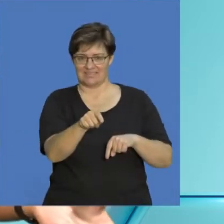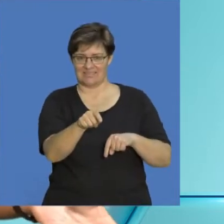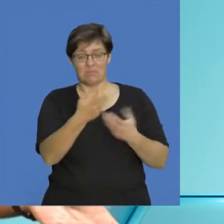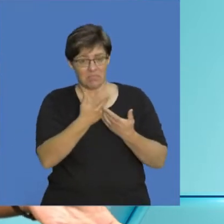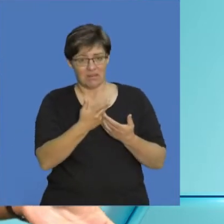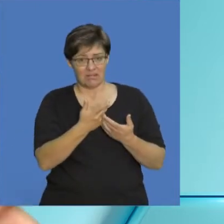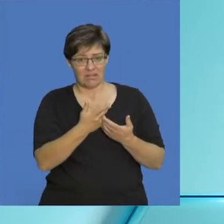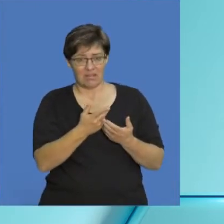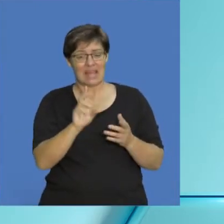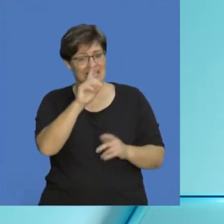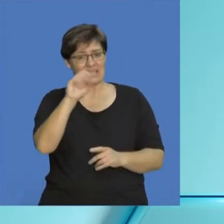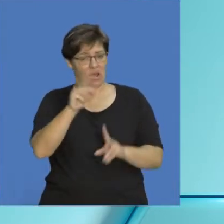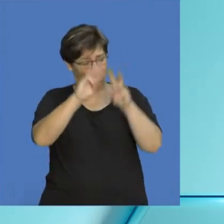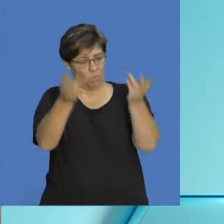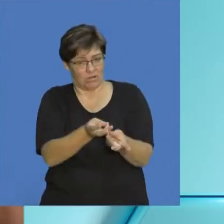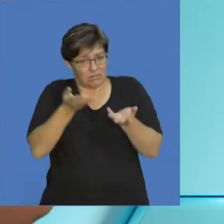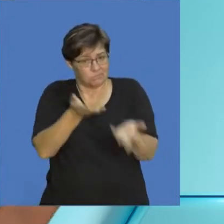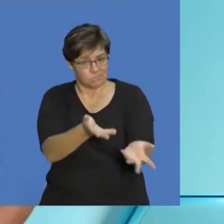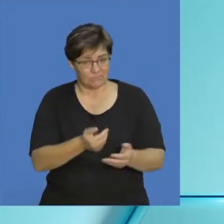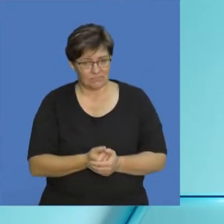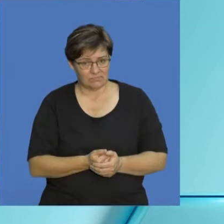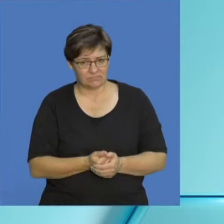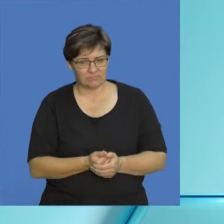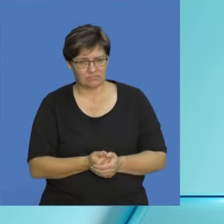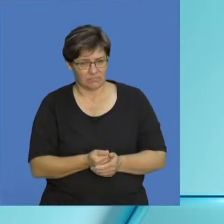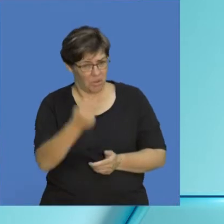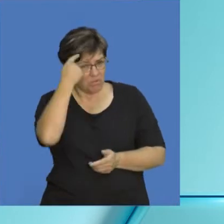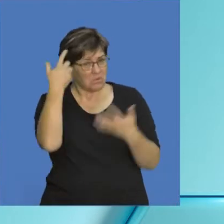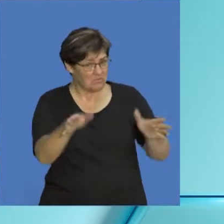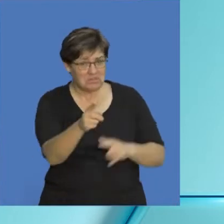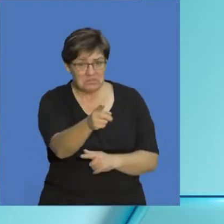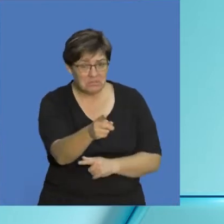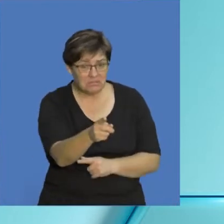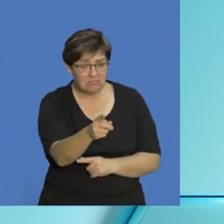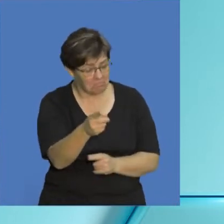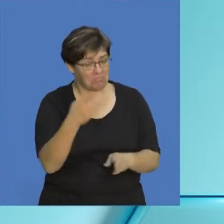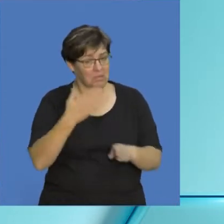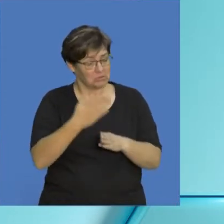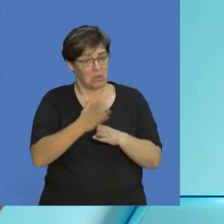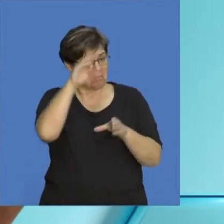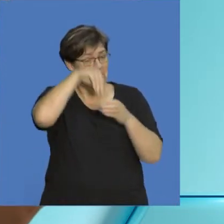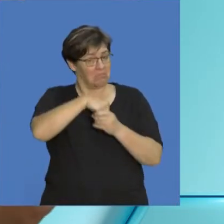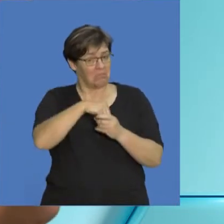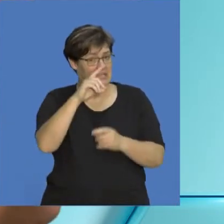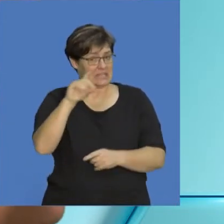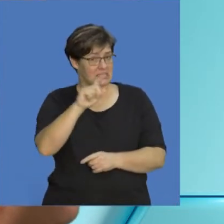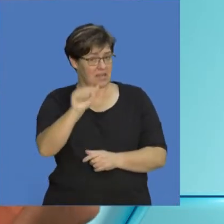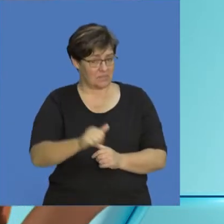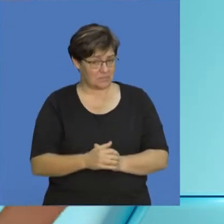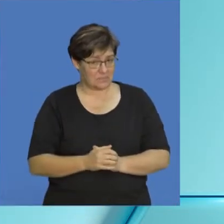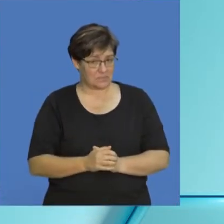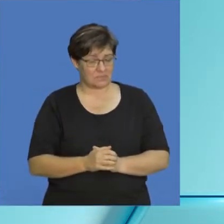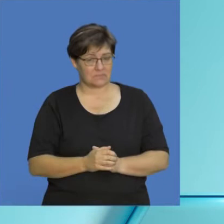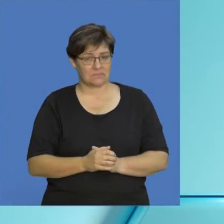data, okay? So I'm not sure if you ever thought about that, career in data. And